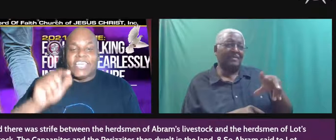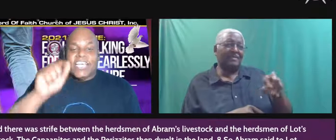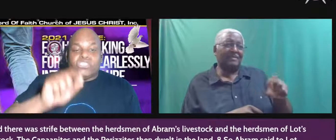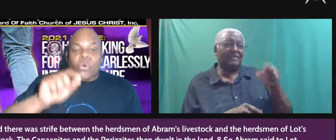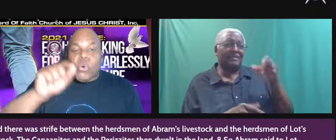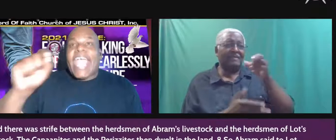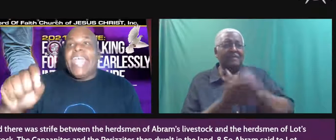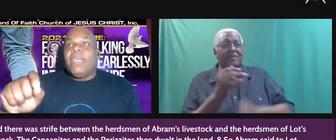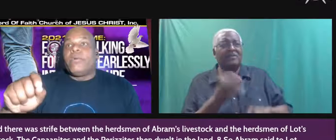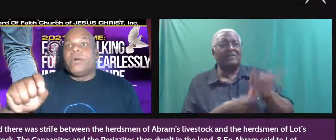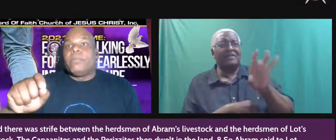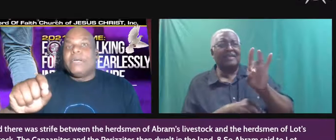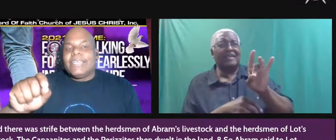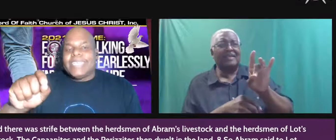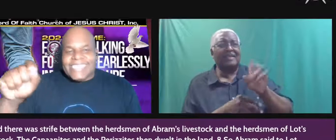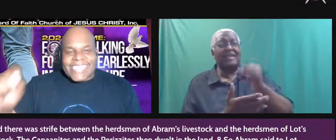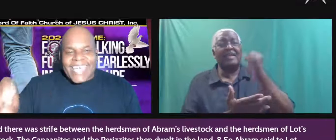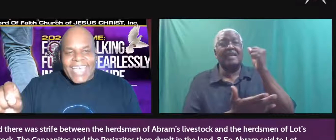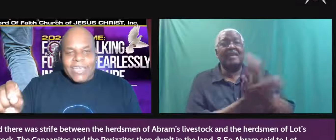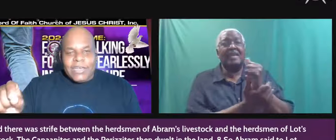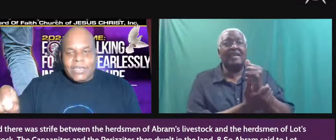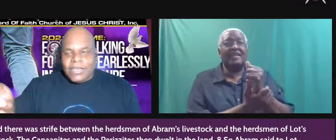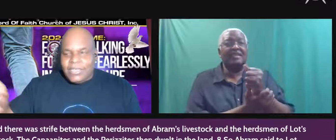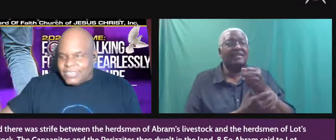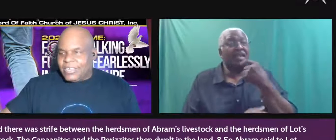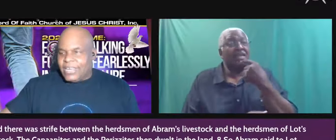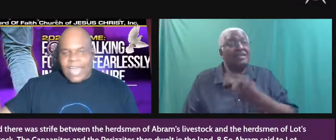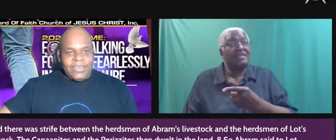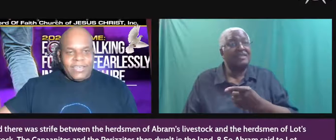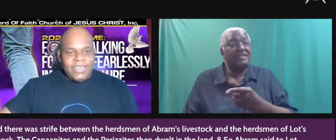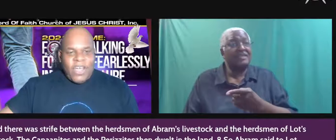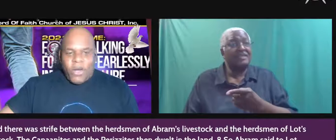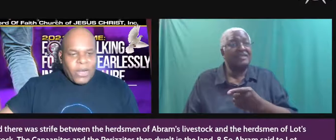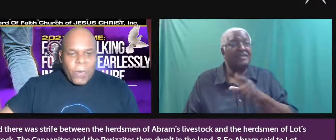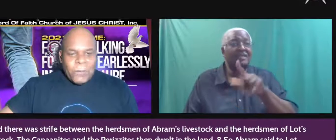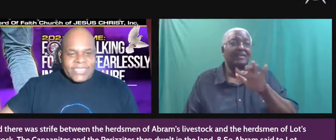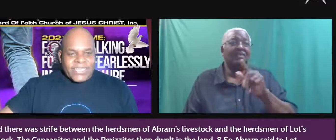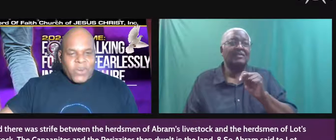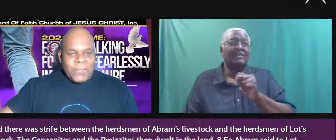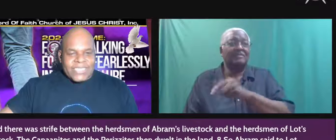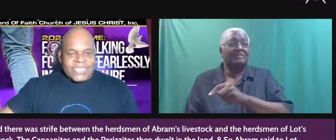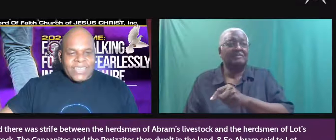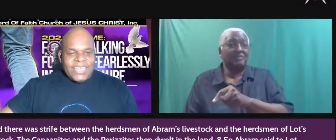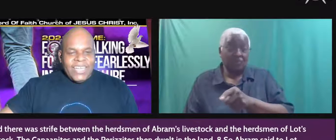8 says, so Abram said to Lot. Okay,